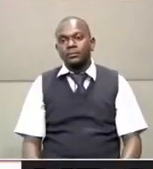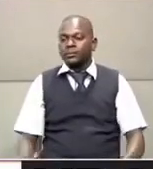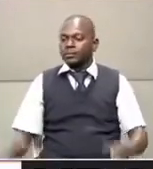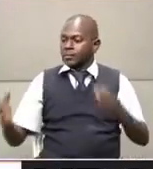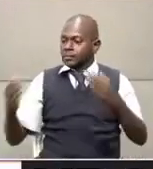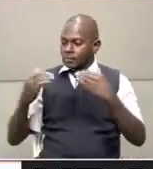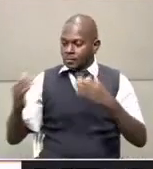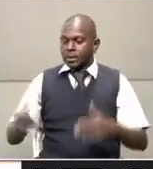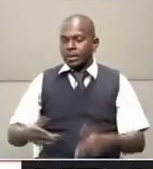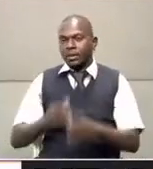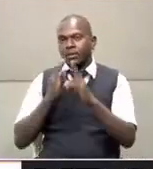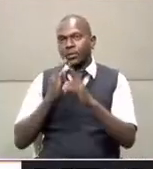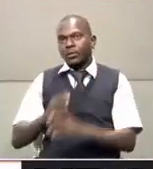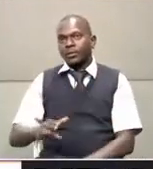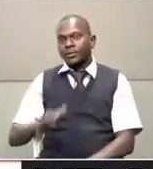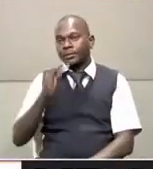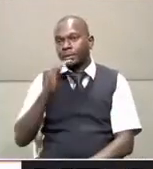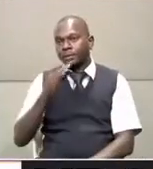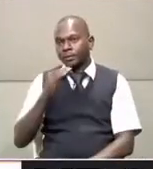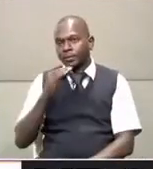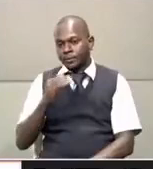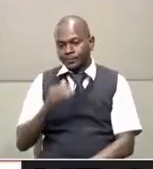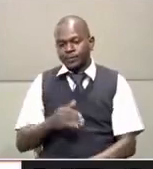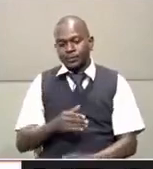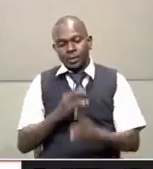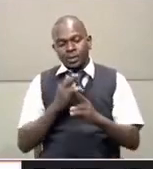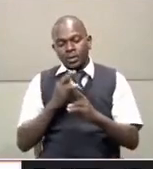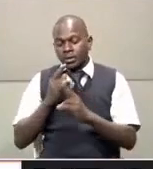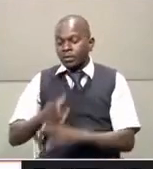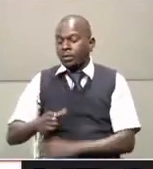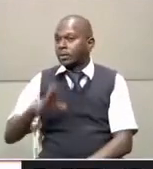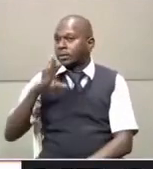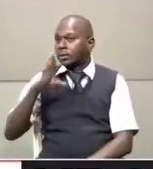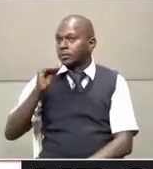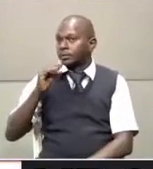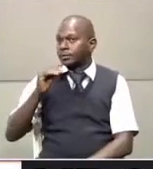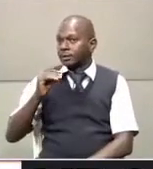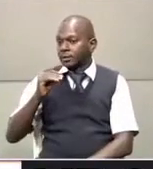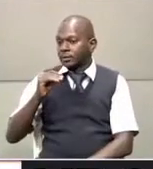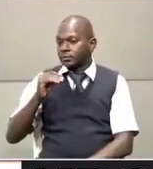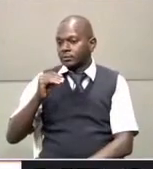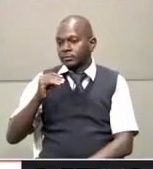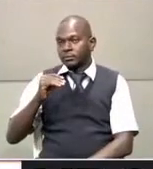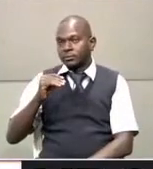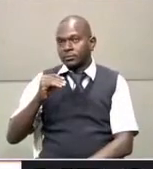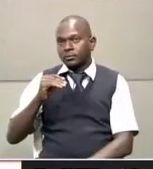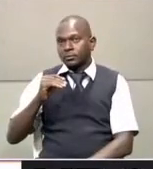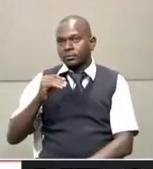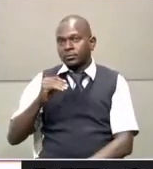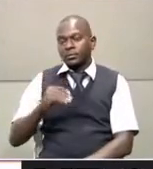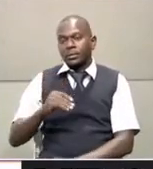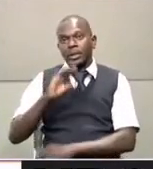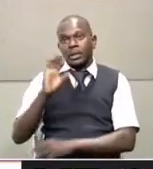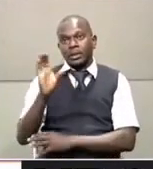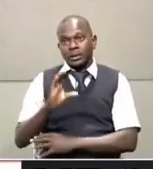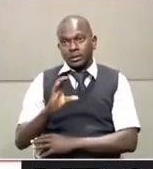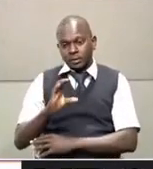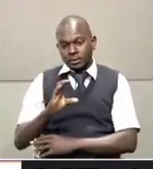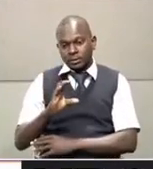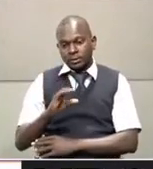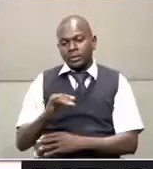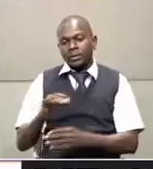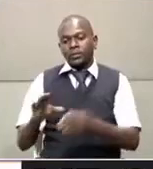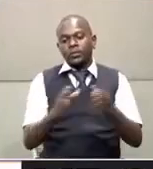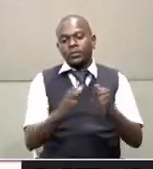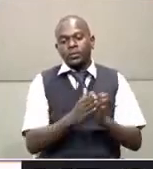Thank you very much, Right Honourable Speaker. Right Honourable Speaker, the Gulf Council, together with the Ministry of